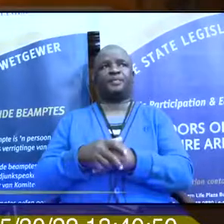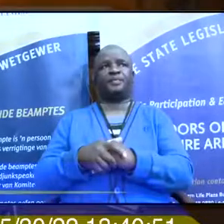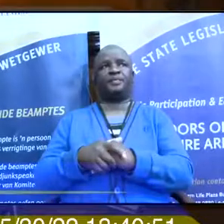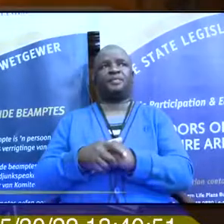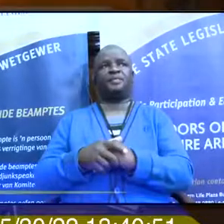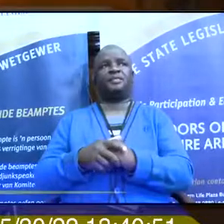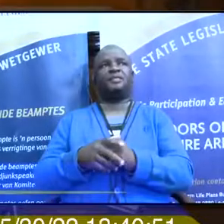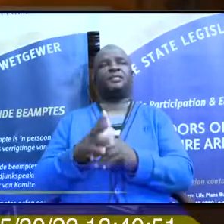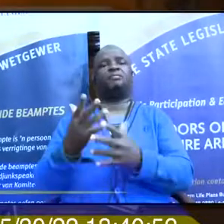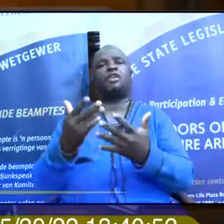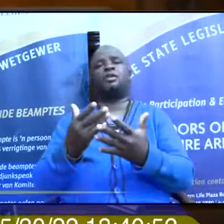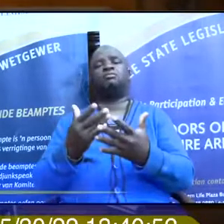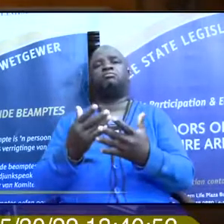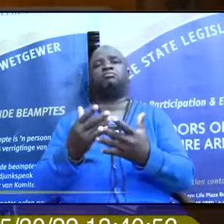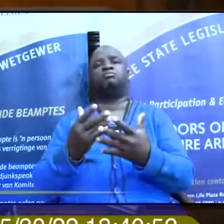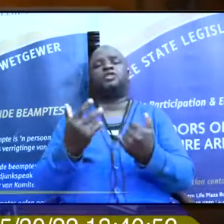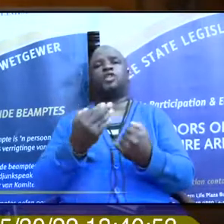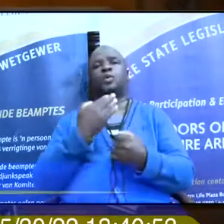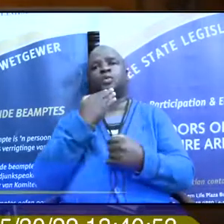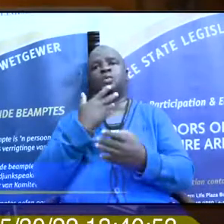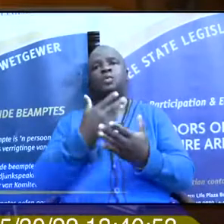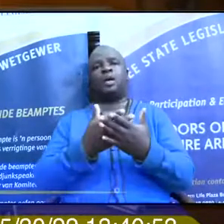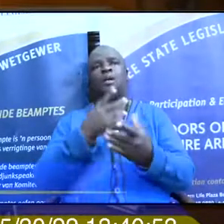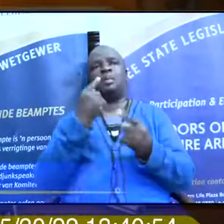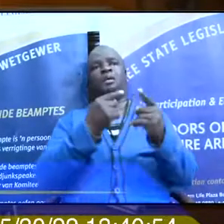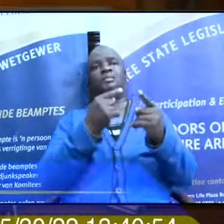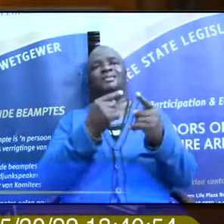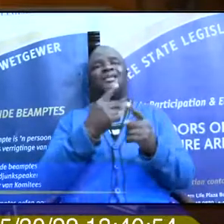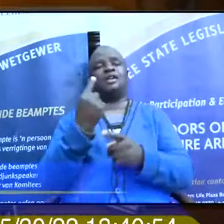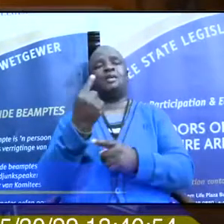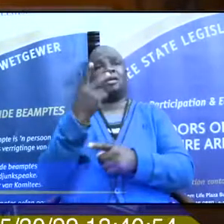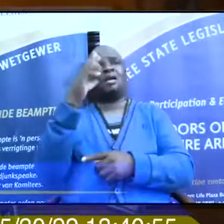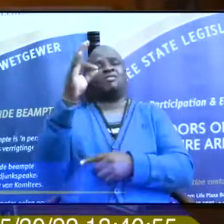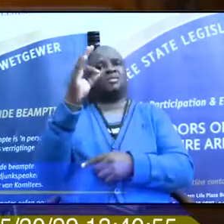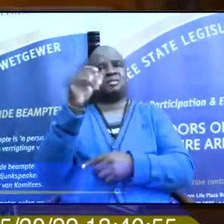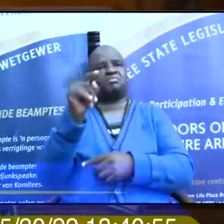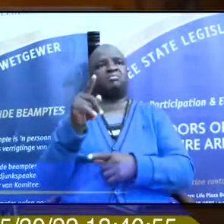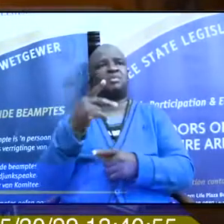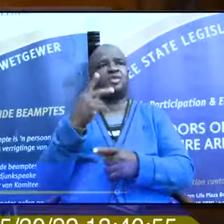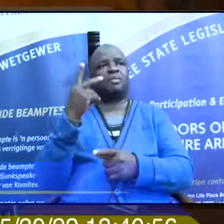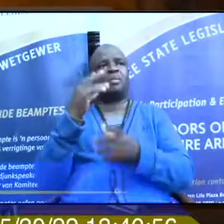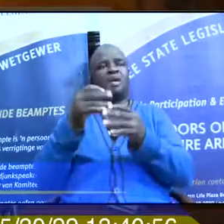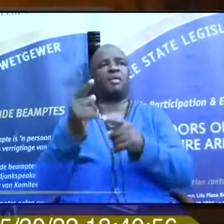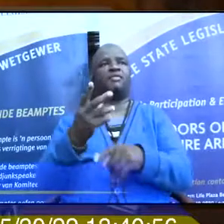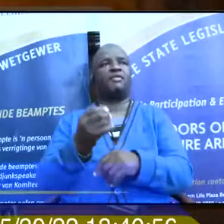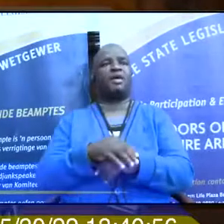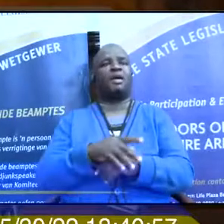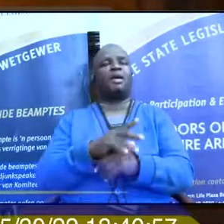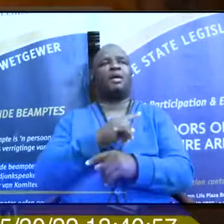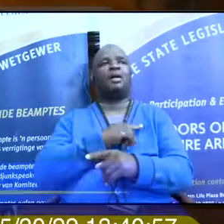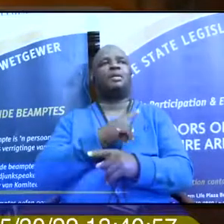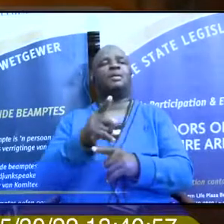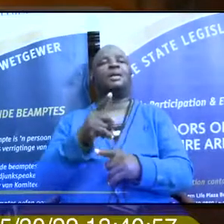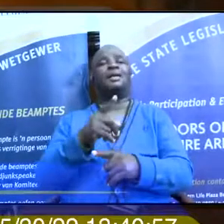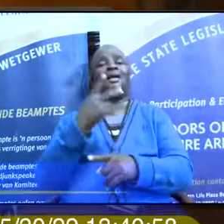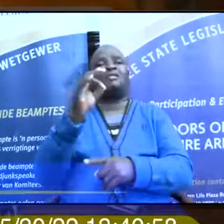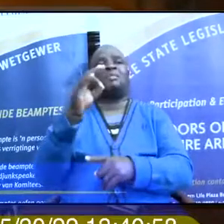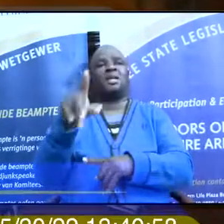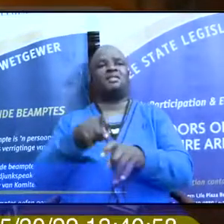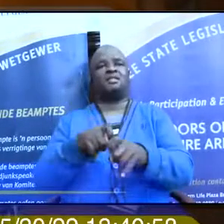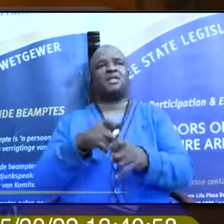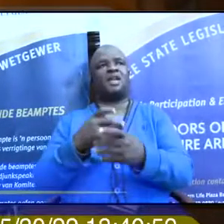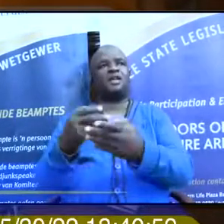and we blame no one except accepted the government because we did not receive your protection